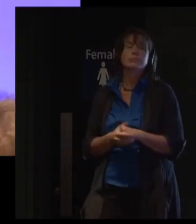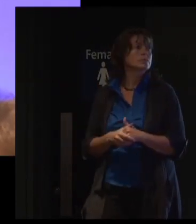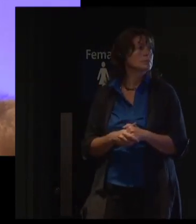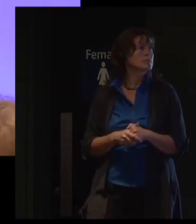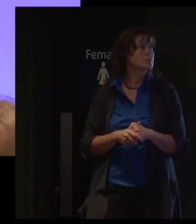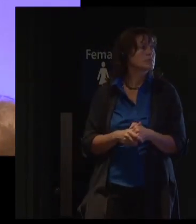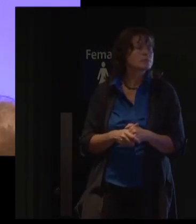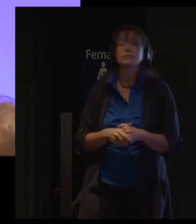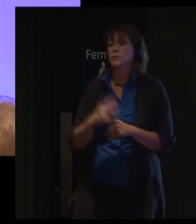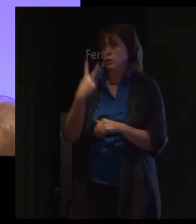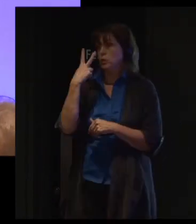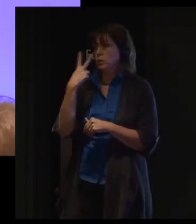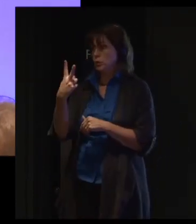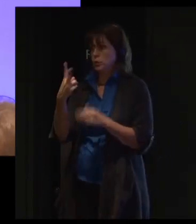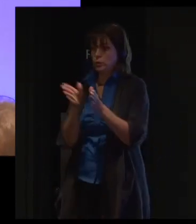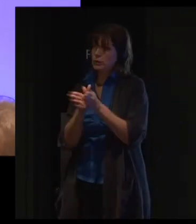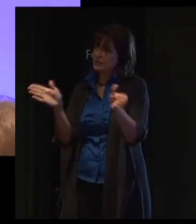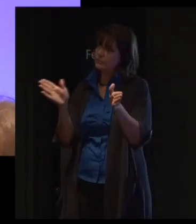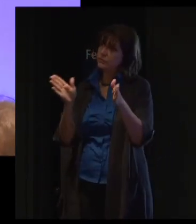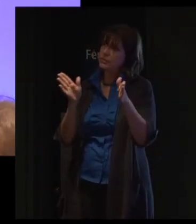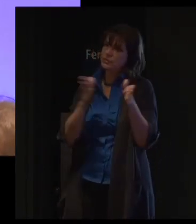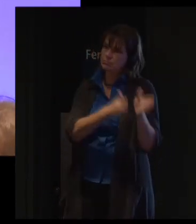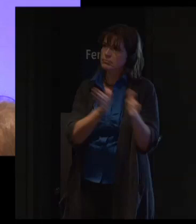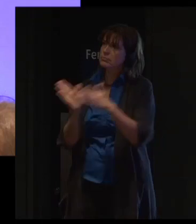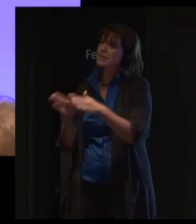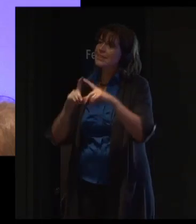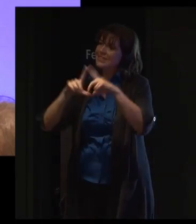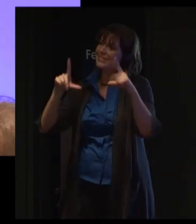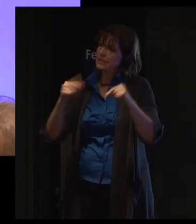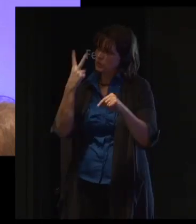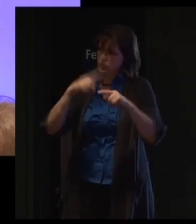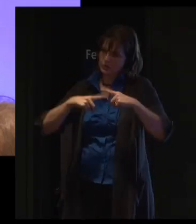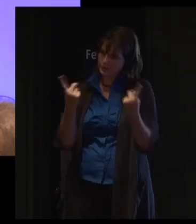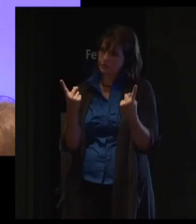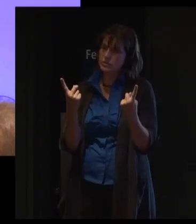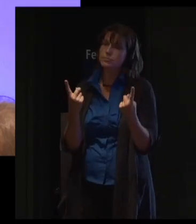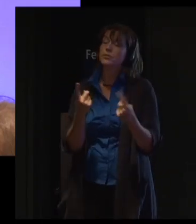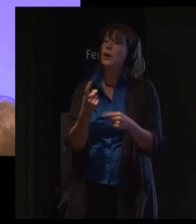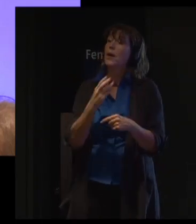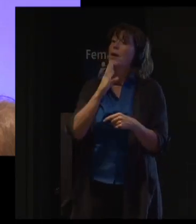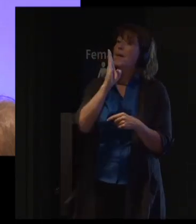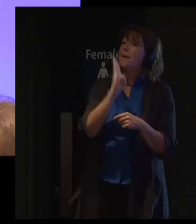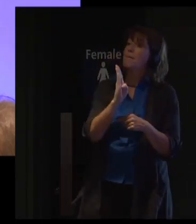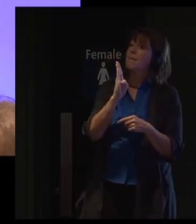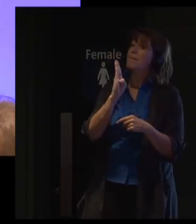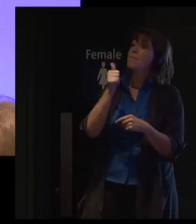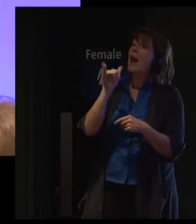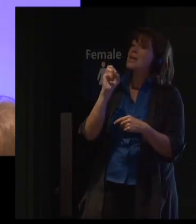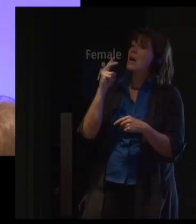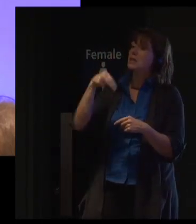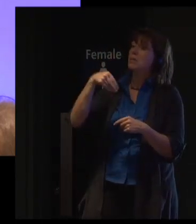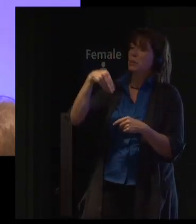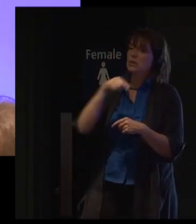We established 2 different systems of ticketing. The system of Bayern Munich